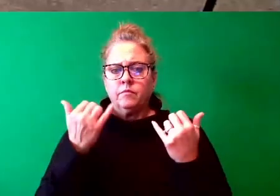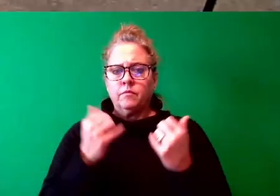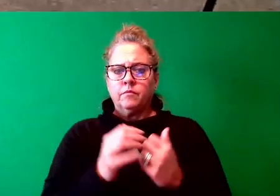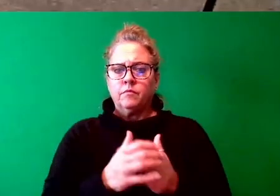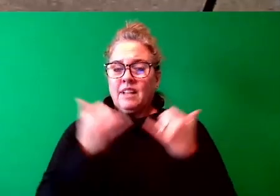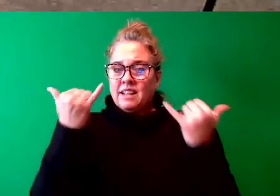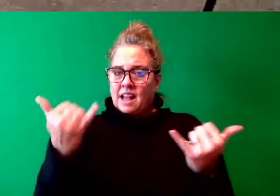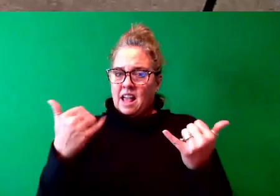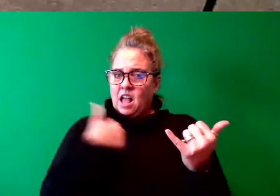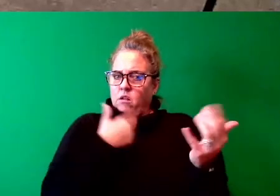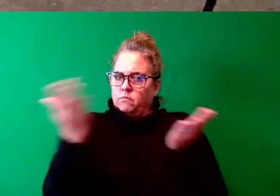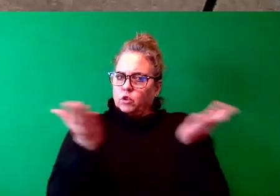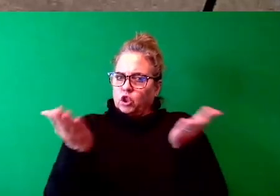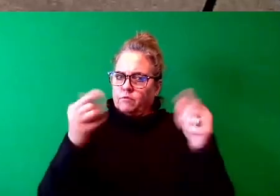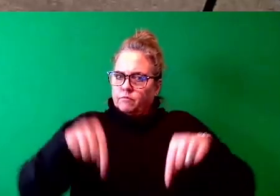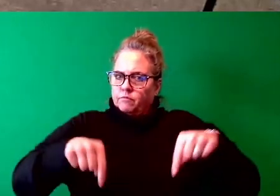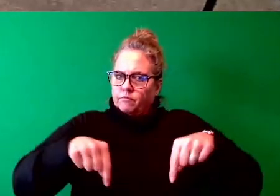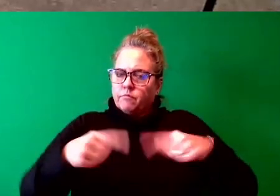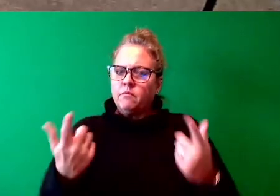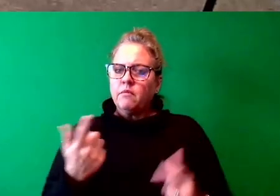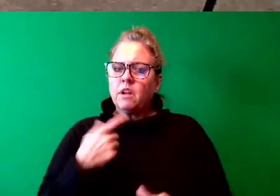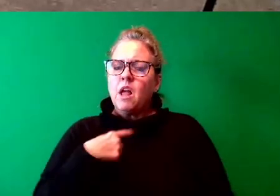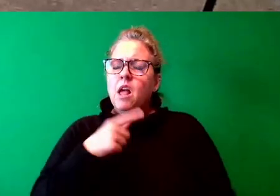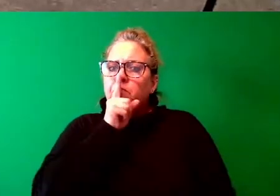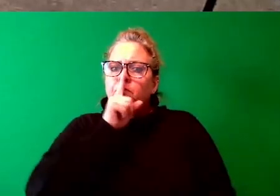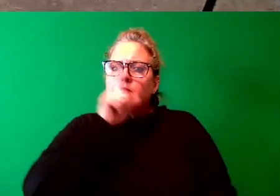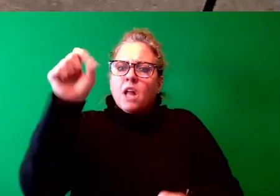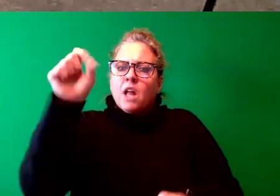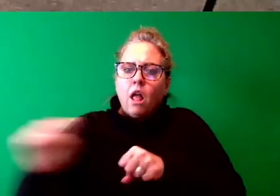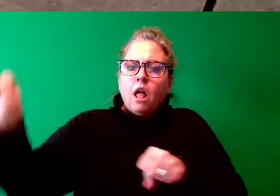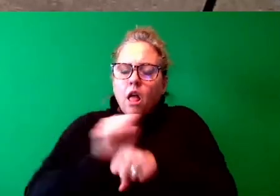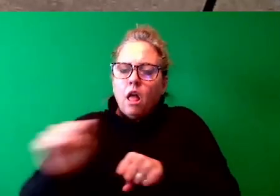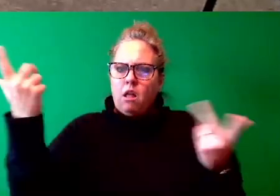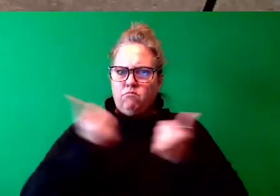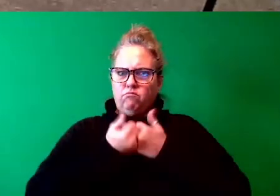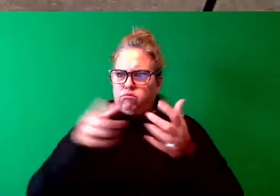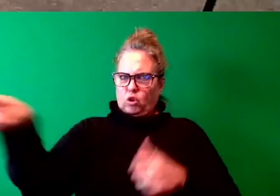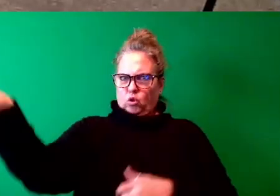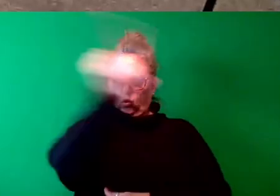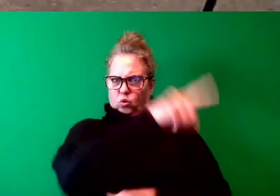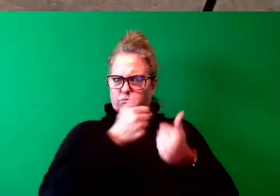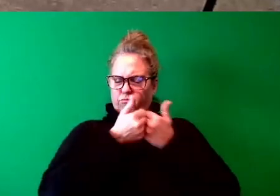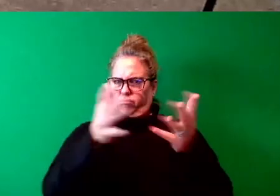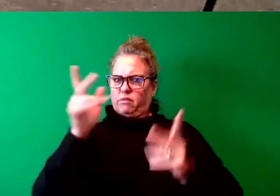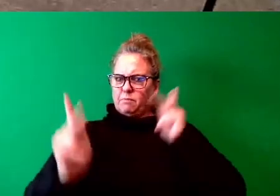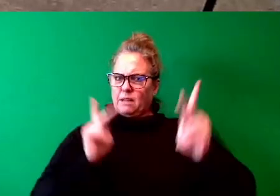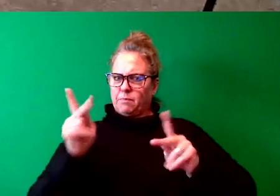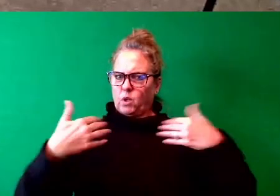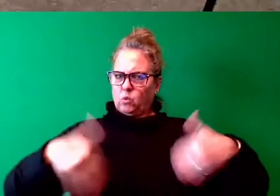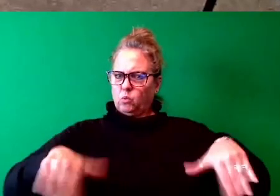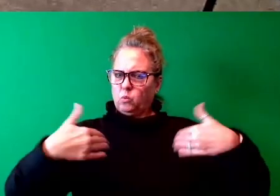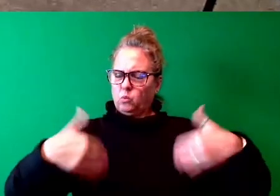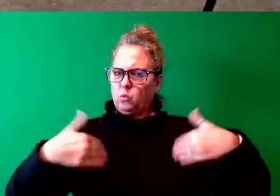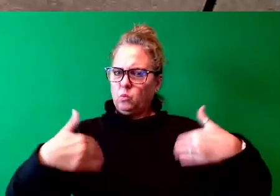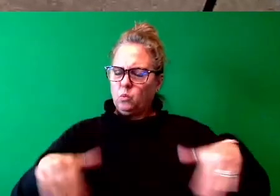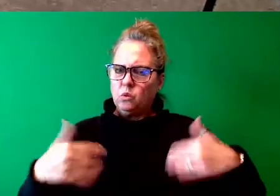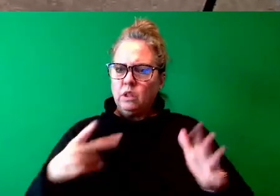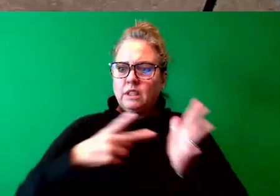and stretched so thin. And so that's one idea that I have, but there's a lot, I think, for us,